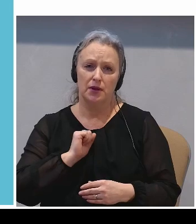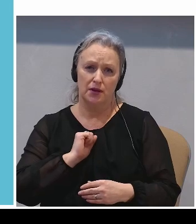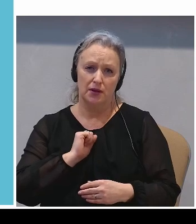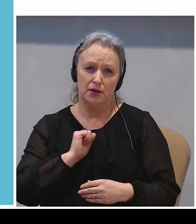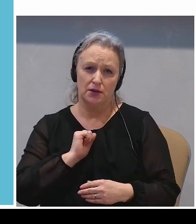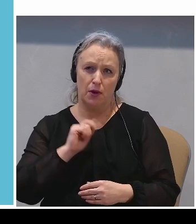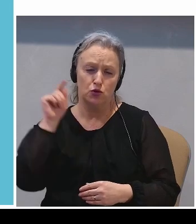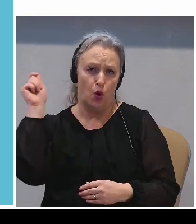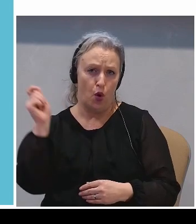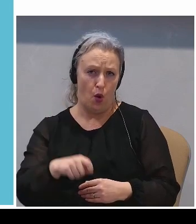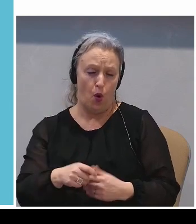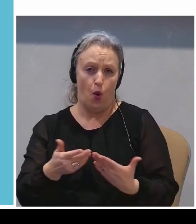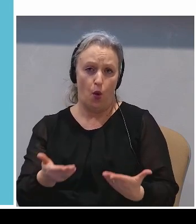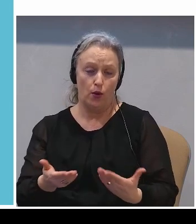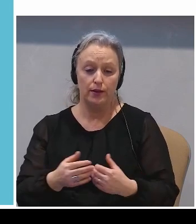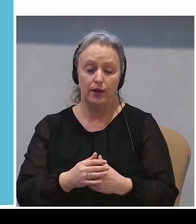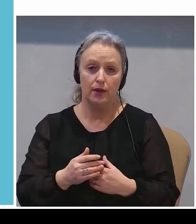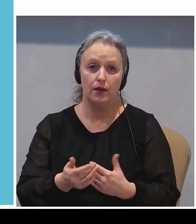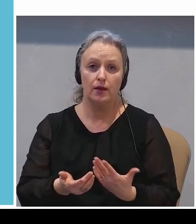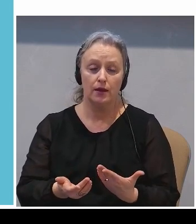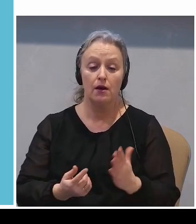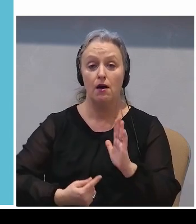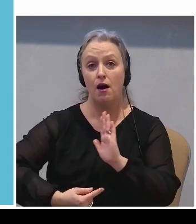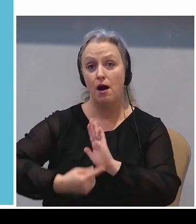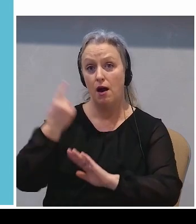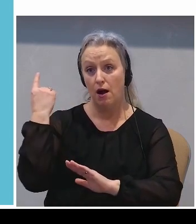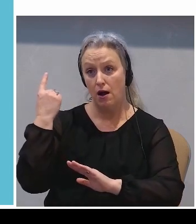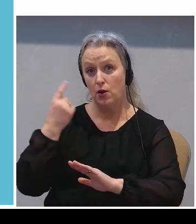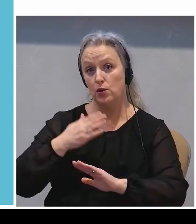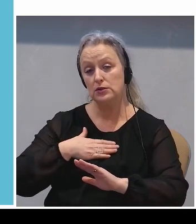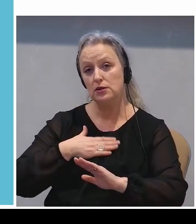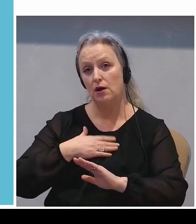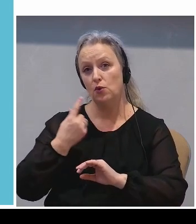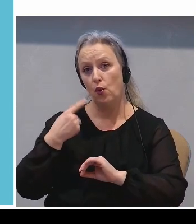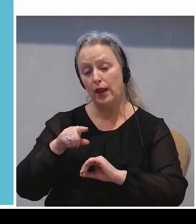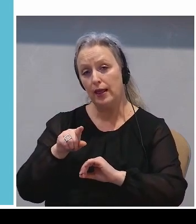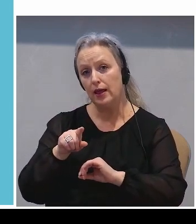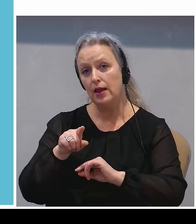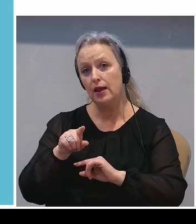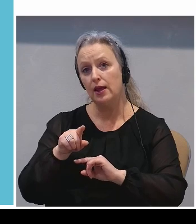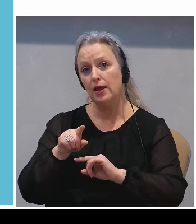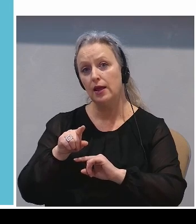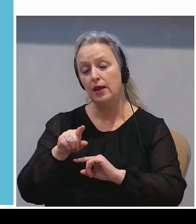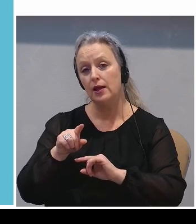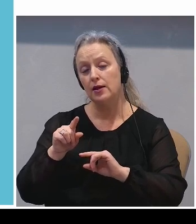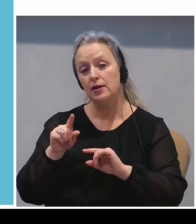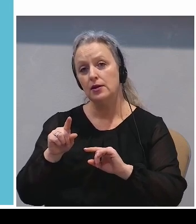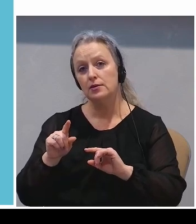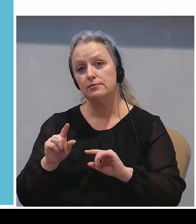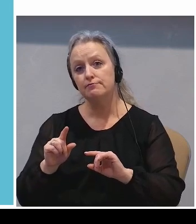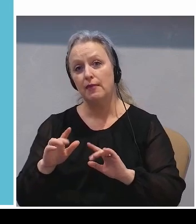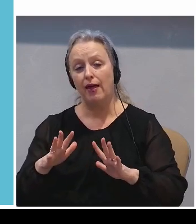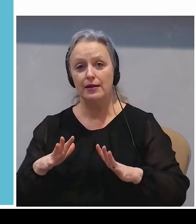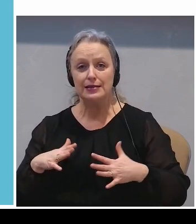facilitating interchange of information between clinicians for healthcare. So it was not very much oriented to the research, it was mostly